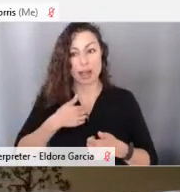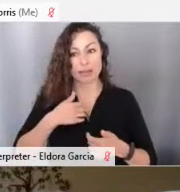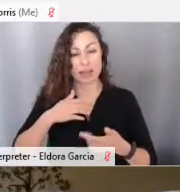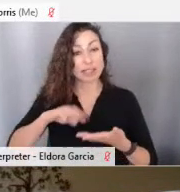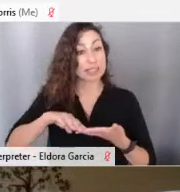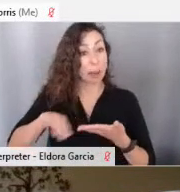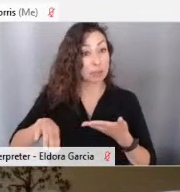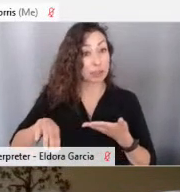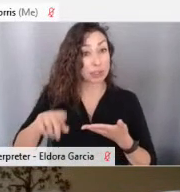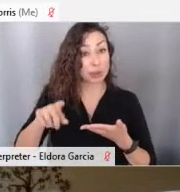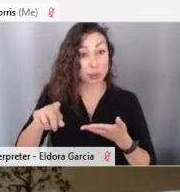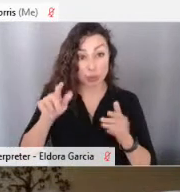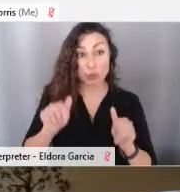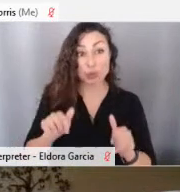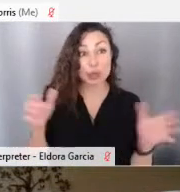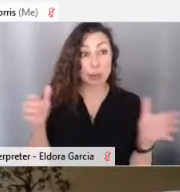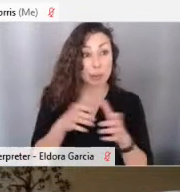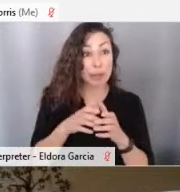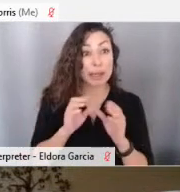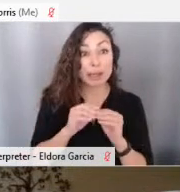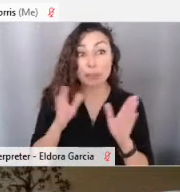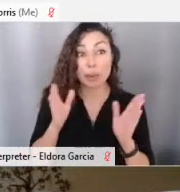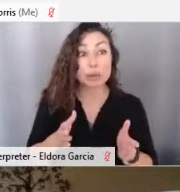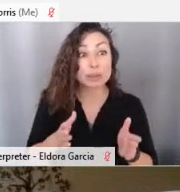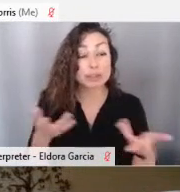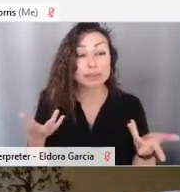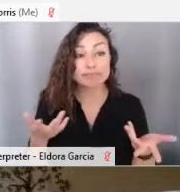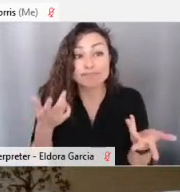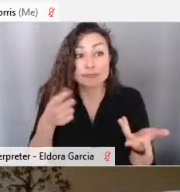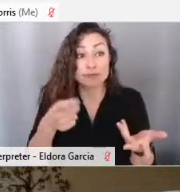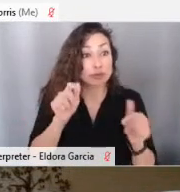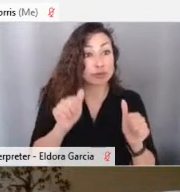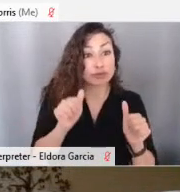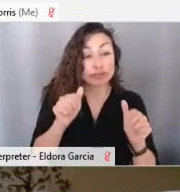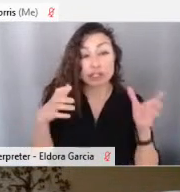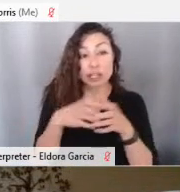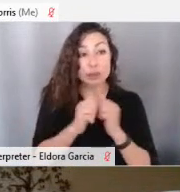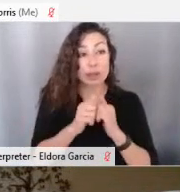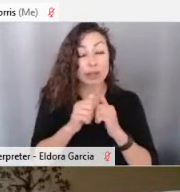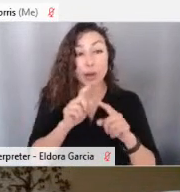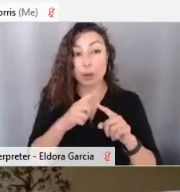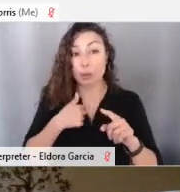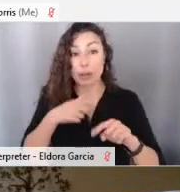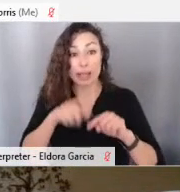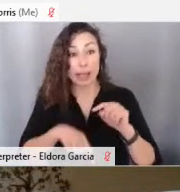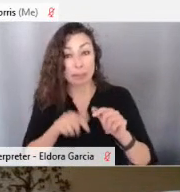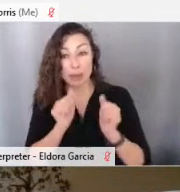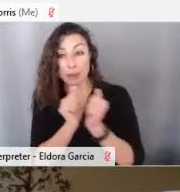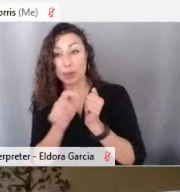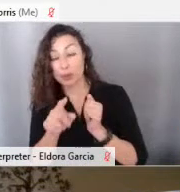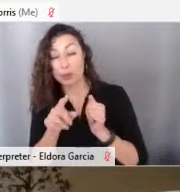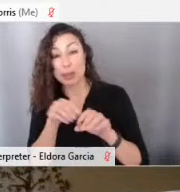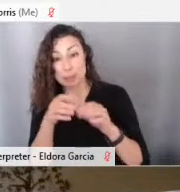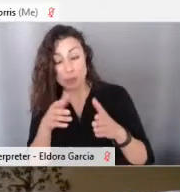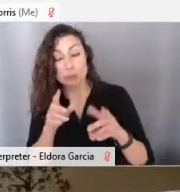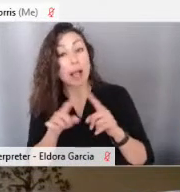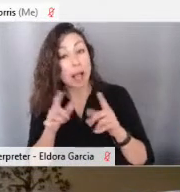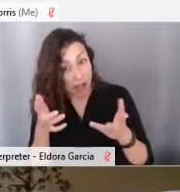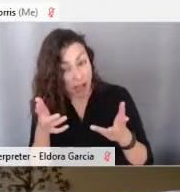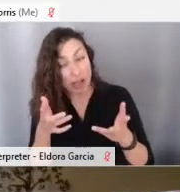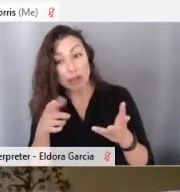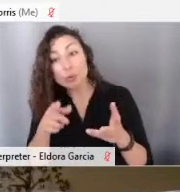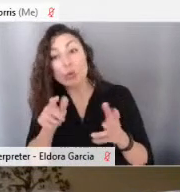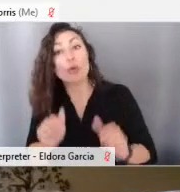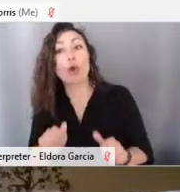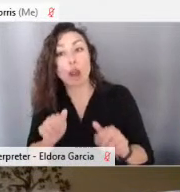exemption. You could meet in person. You could get together. We can't be with you, but in person. But